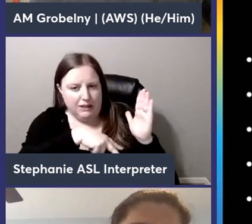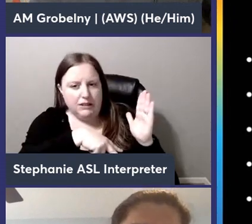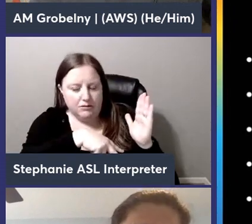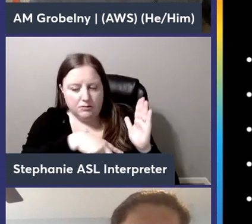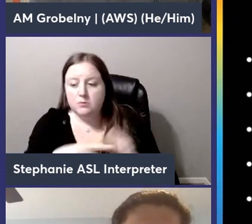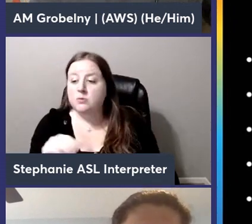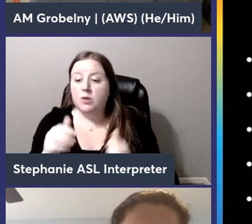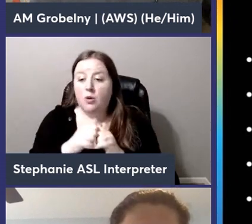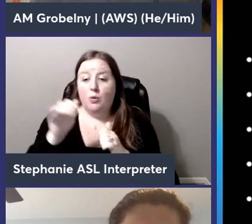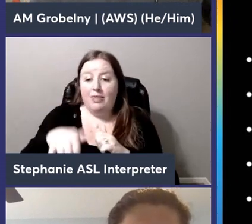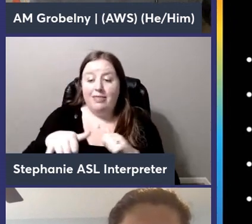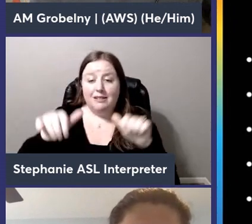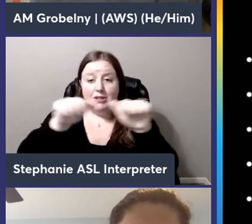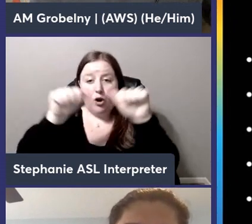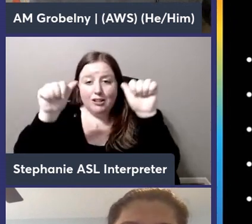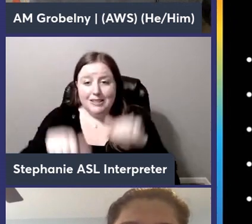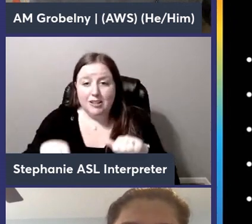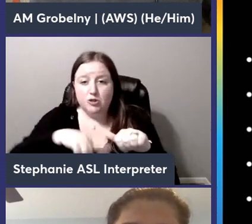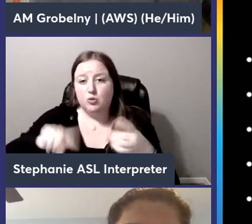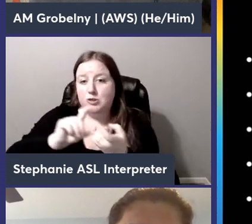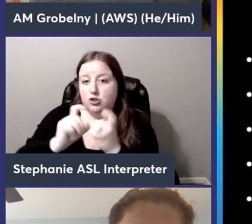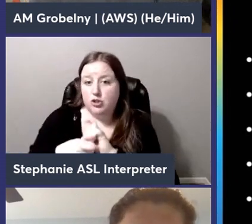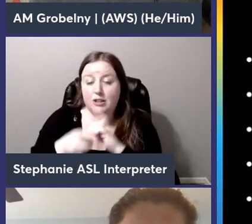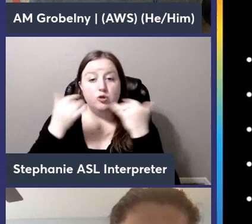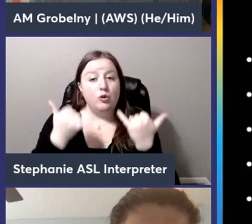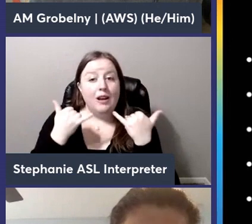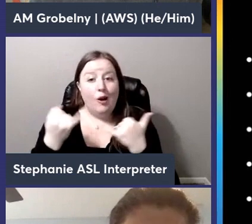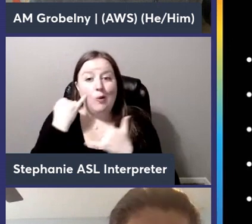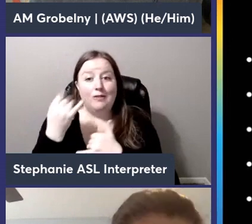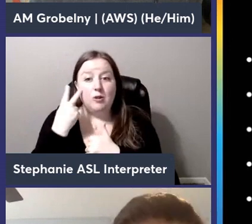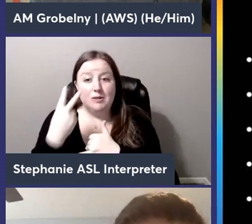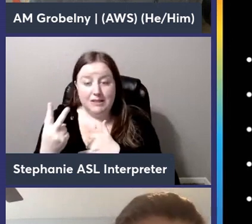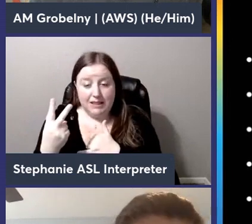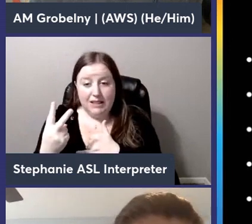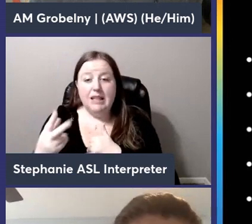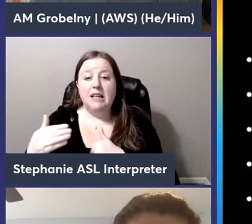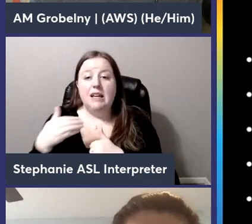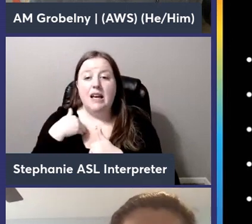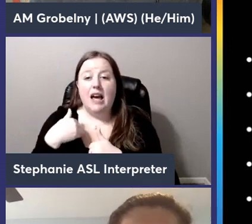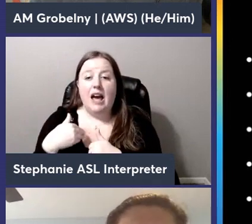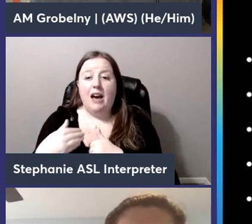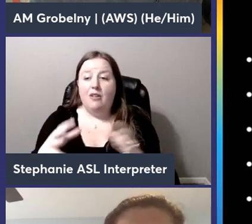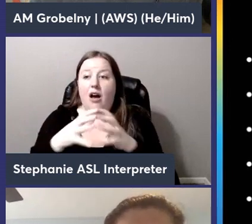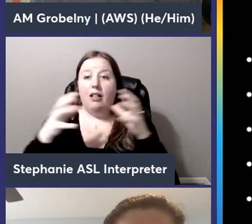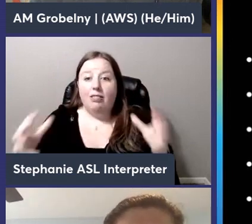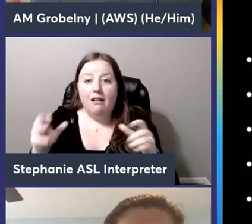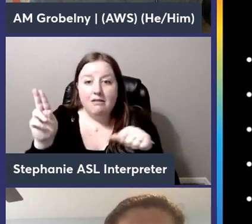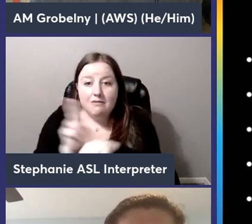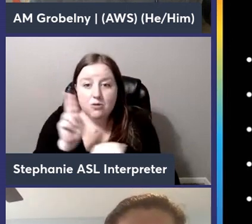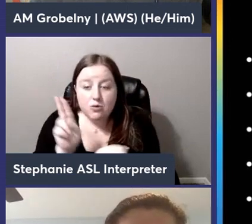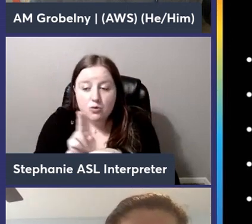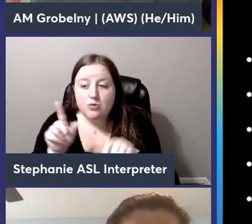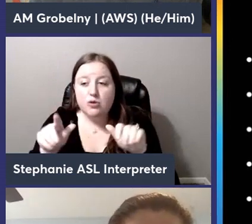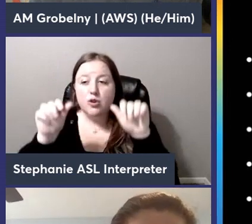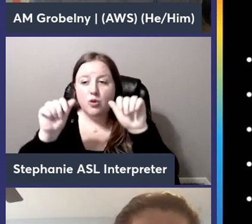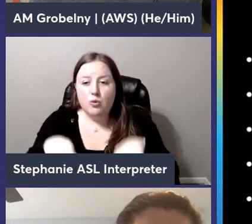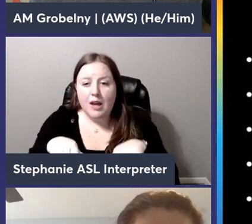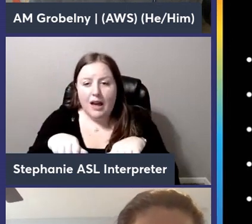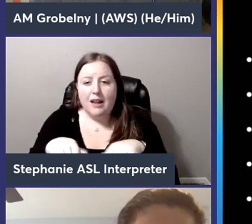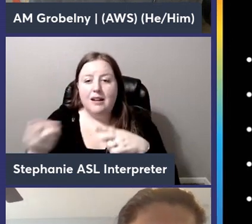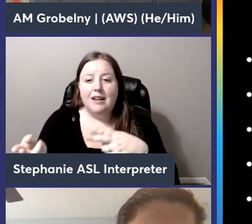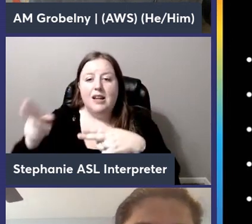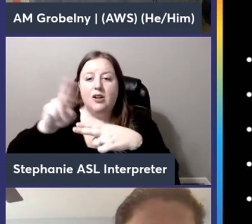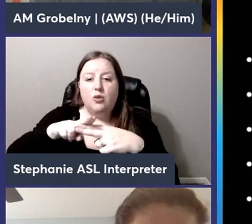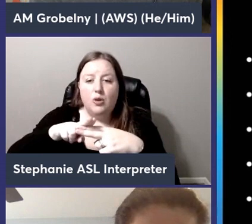with this architecture, we were able to change so that now if we see there's a sudden burst in ingestion, we can just basically